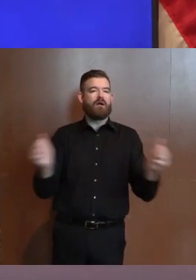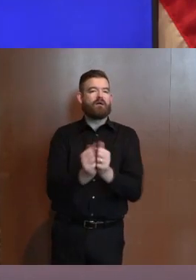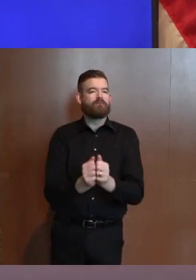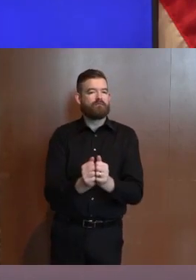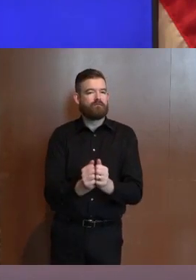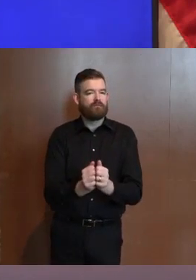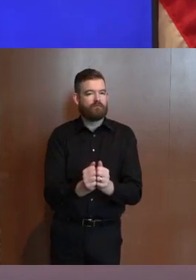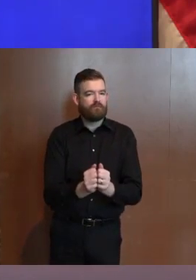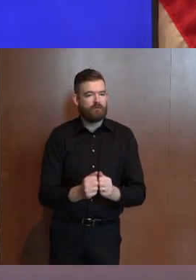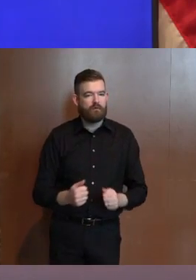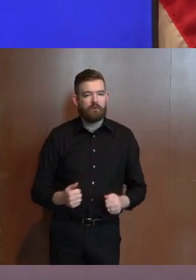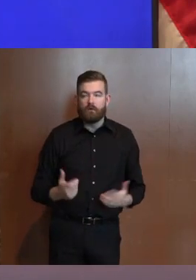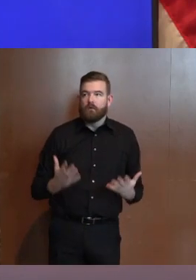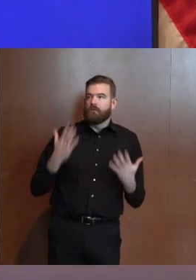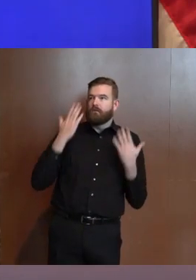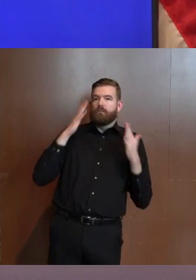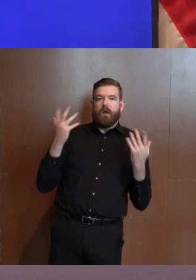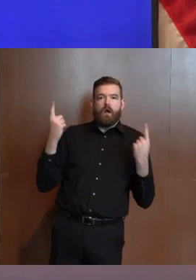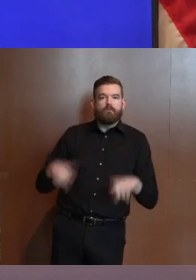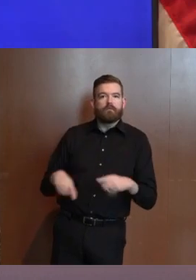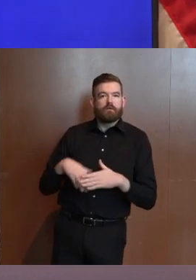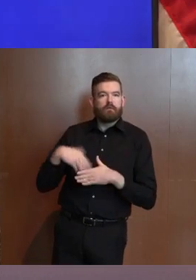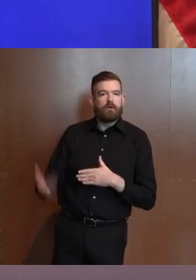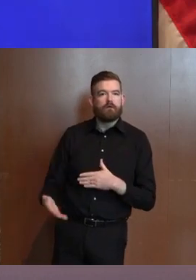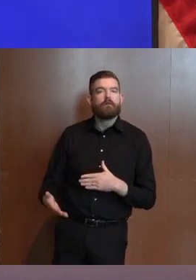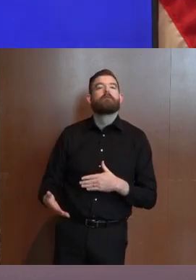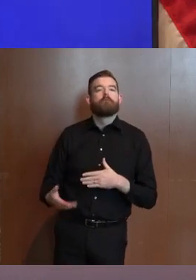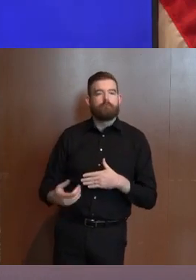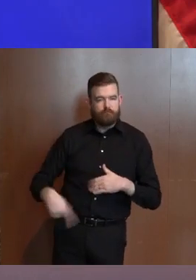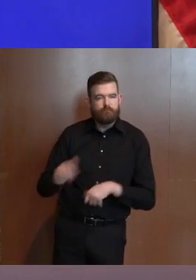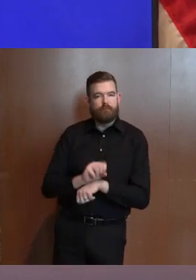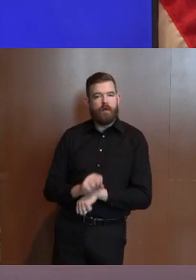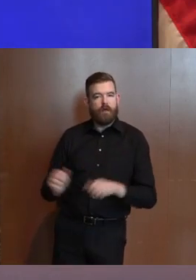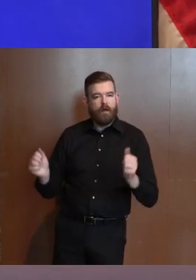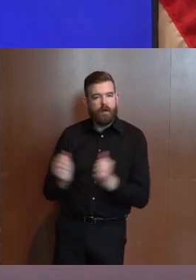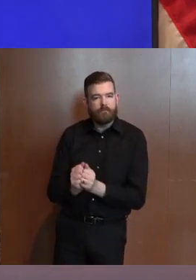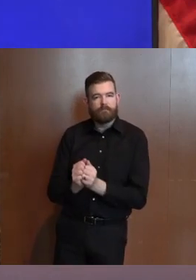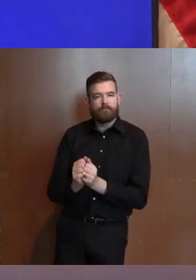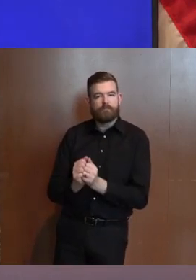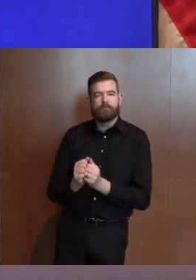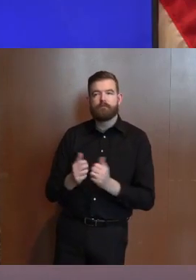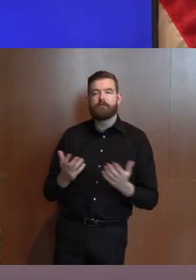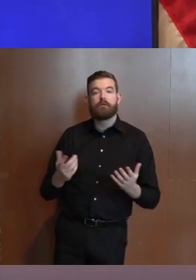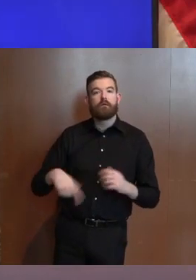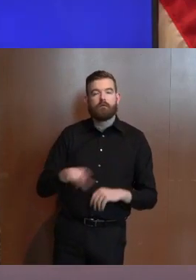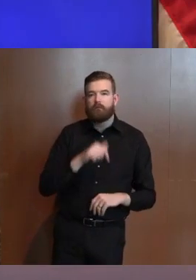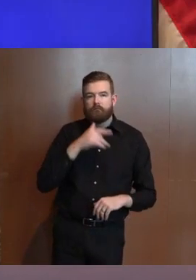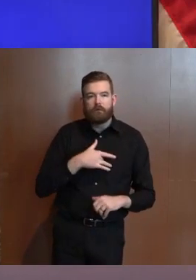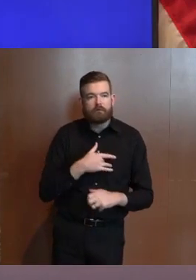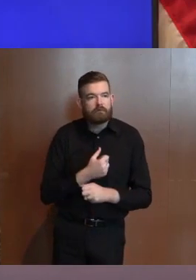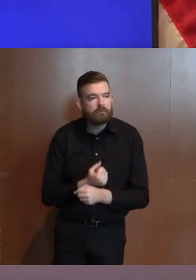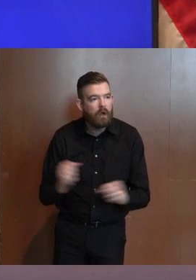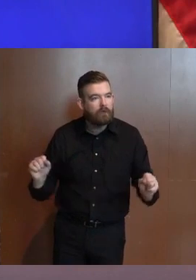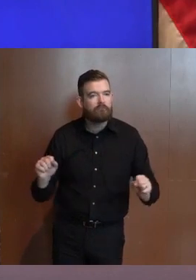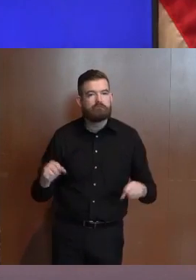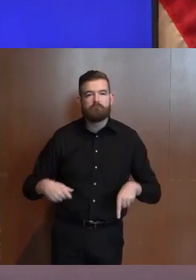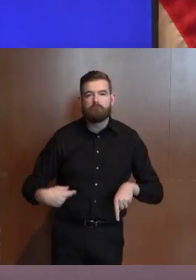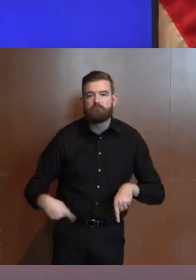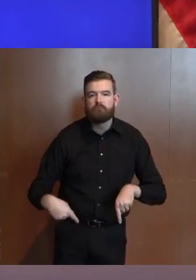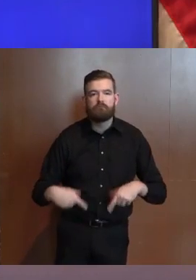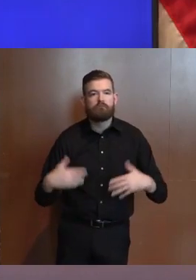of incredible insecurity and threat, and they pulled through that. Now, they didn't pull through without us. At the end of the day,